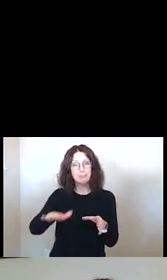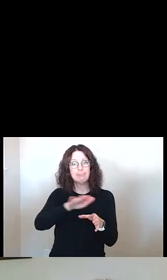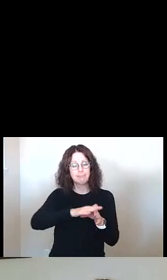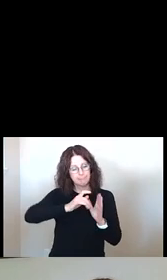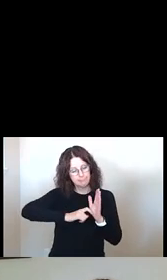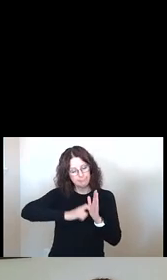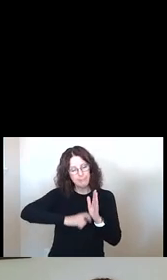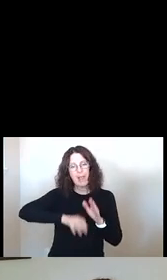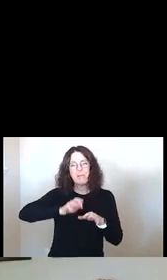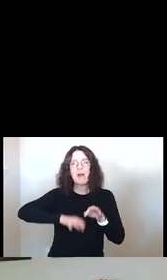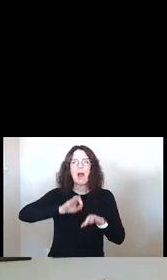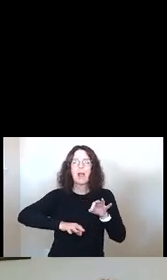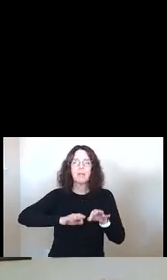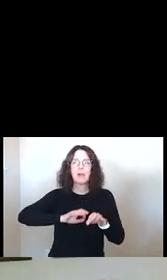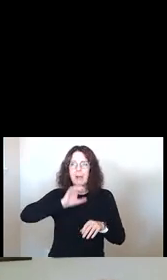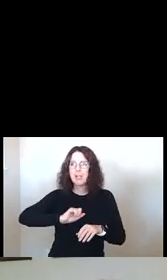cemeteries